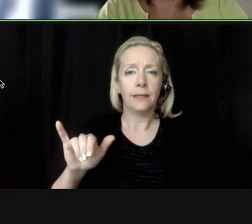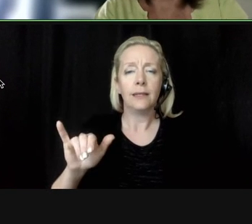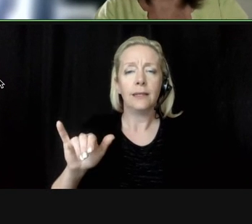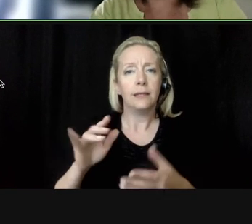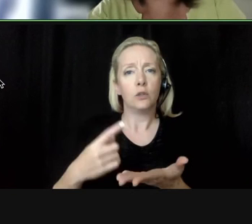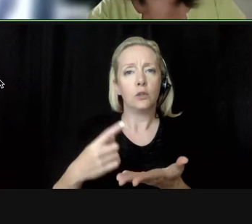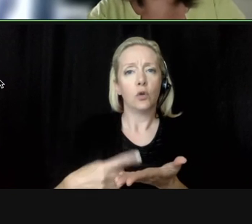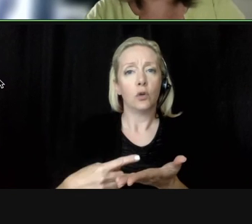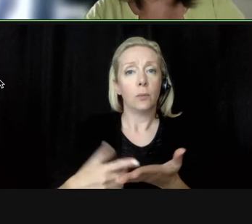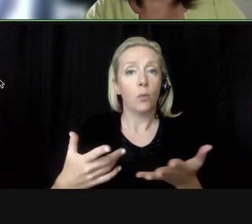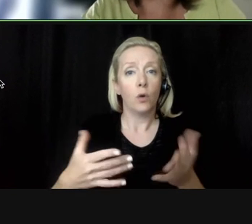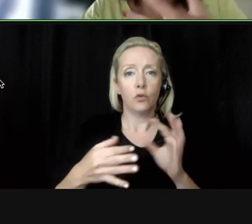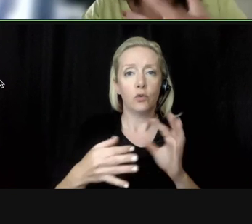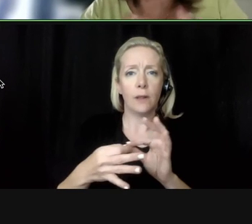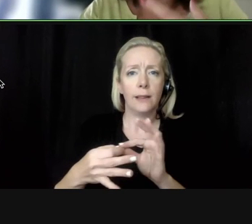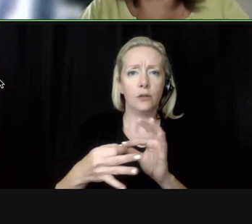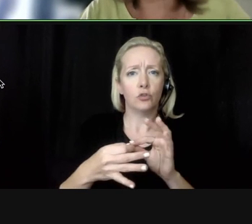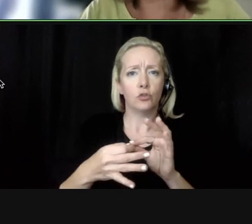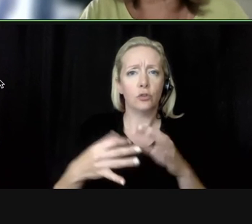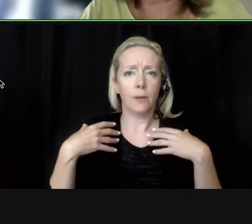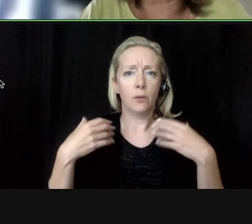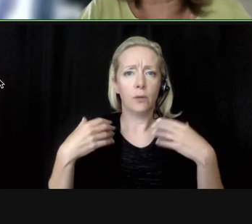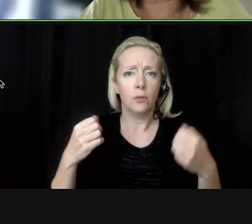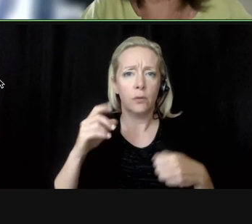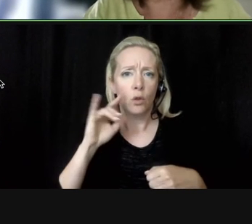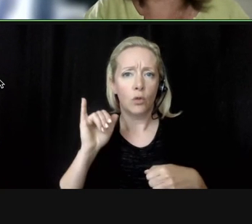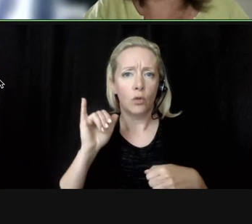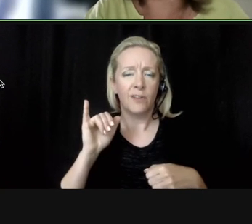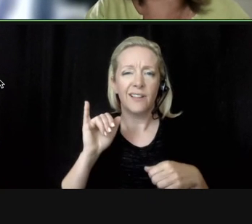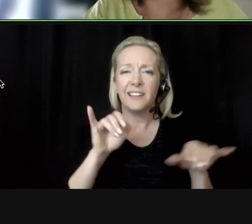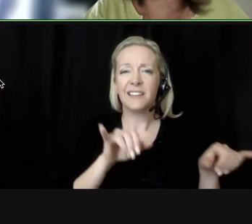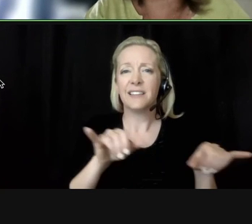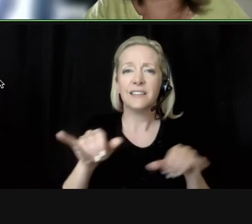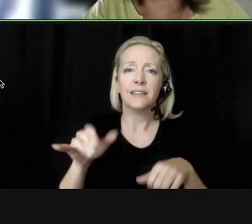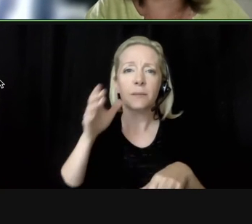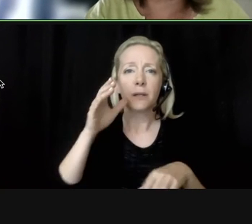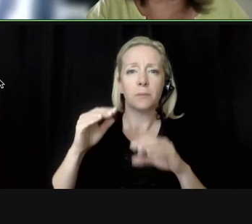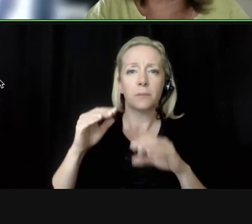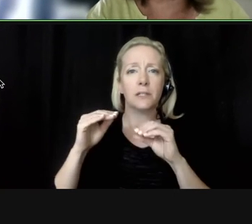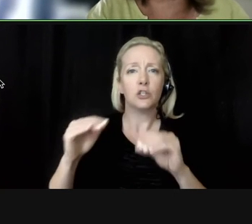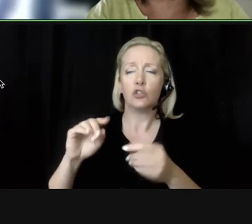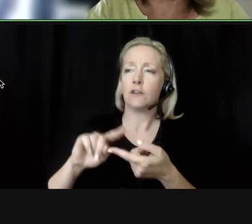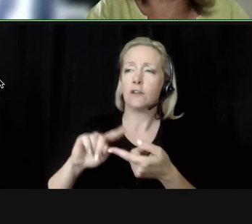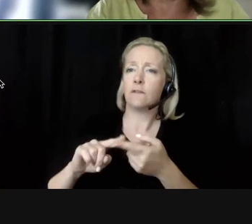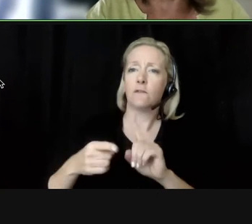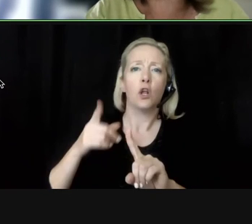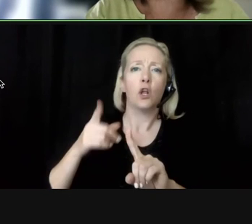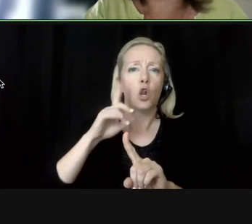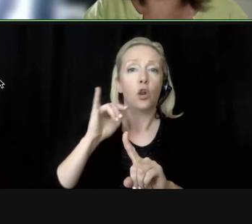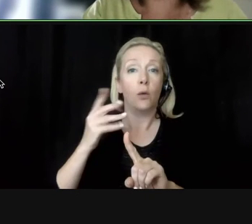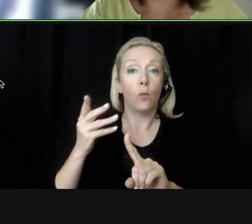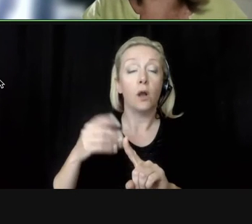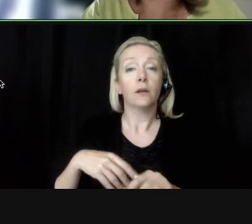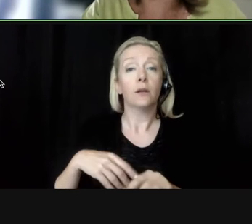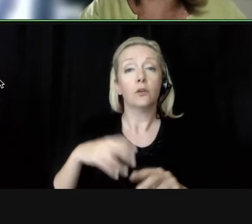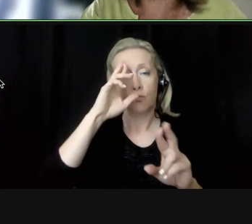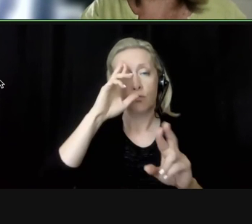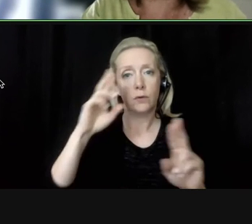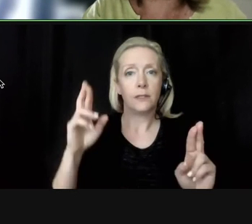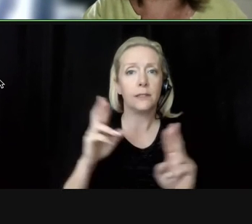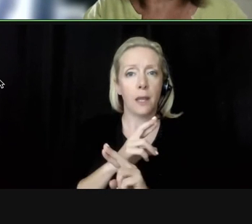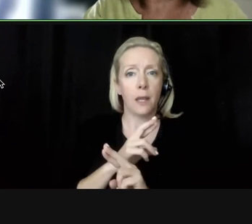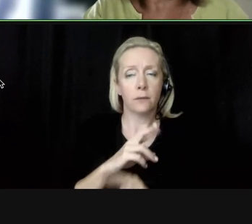relationship. And again, this is just like when you're teaching friendship. It's mutual respect for each other. It's that you can